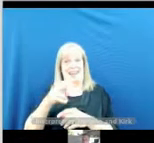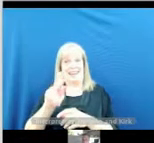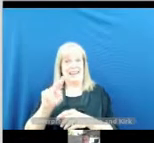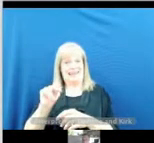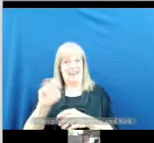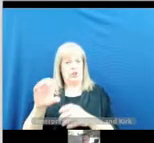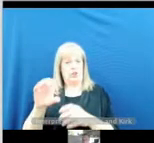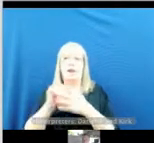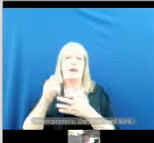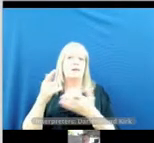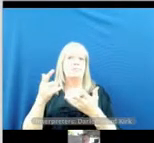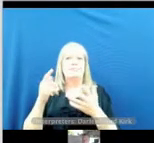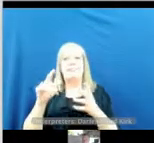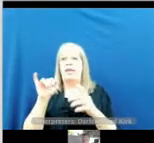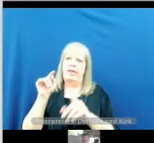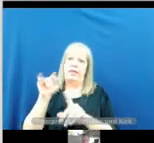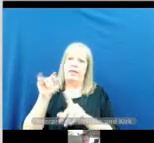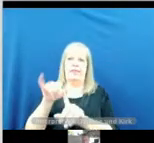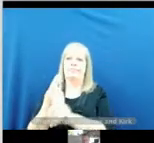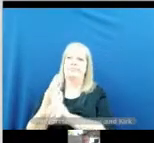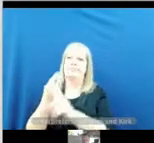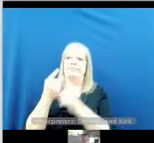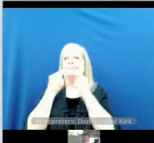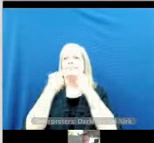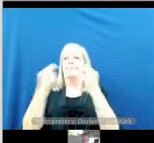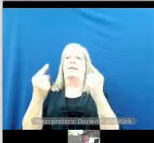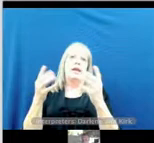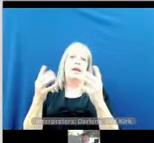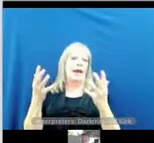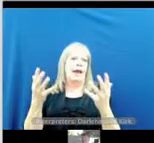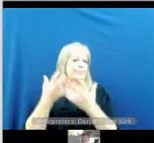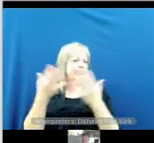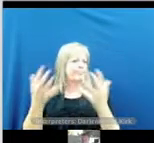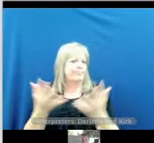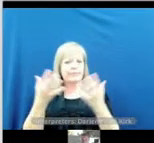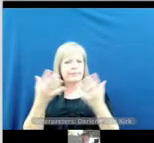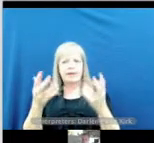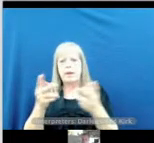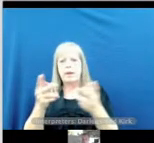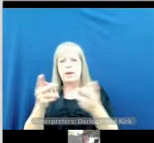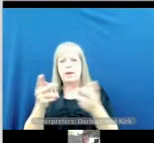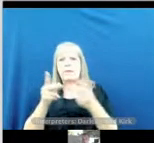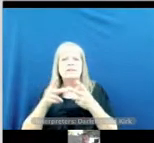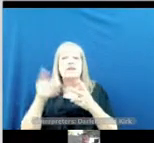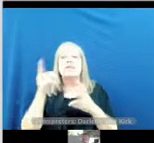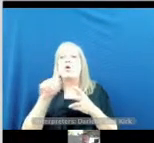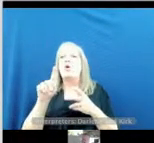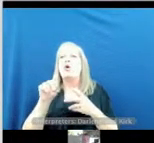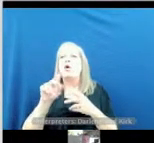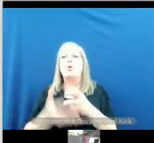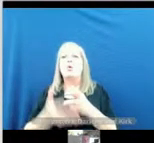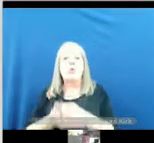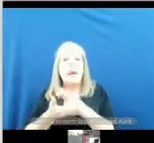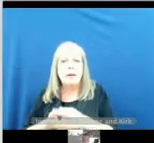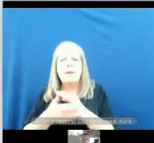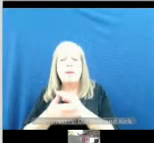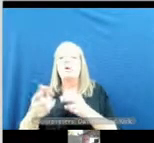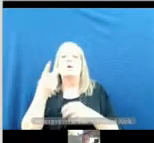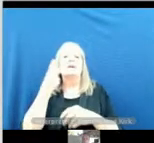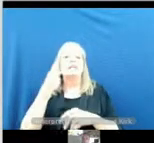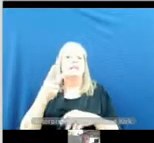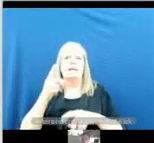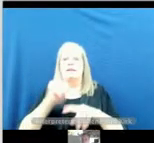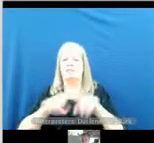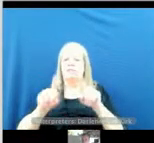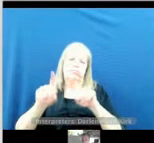of regional, or excuse me, in terms of the rehabilitation environments where you'll see a variety of individuals. So